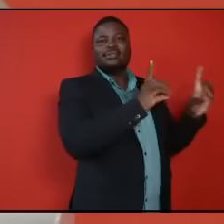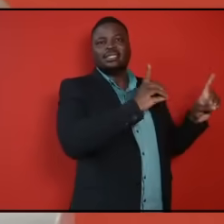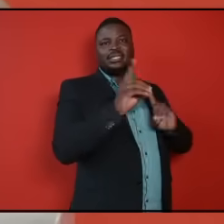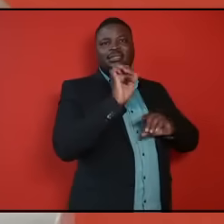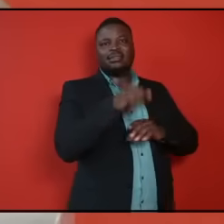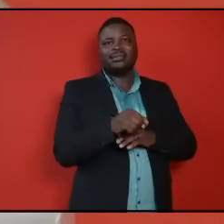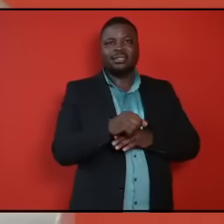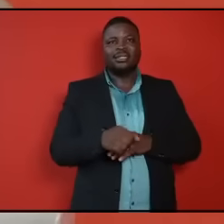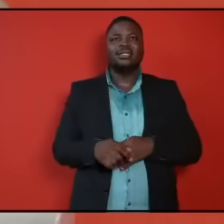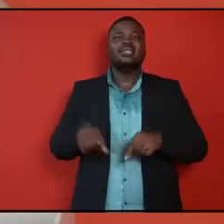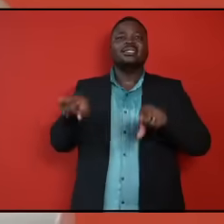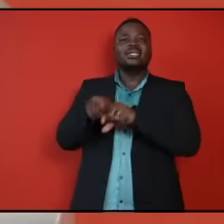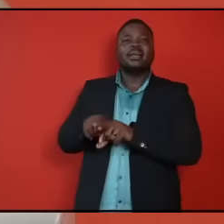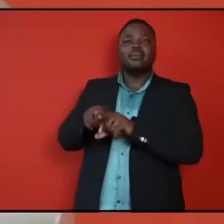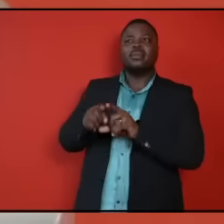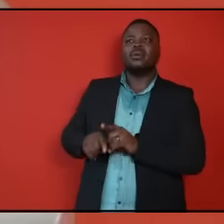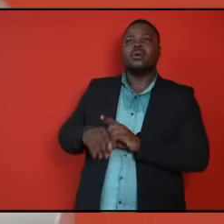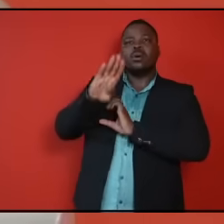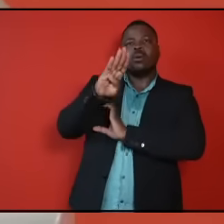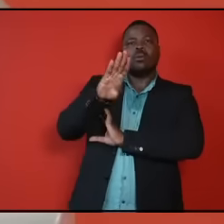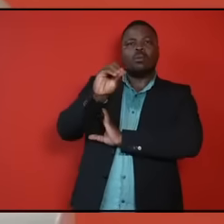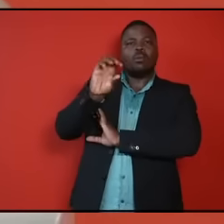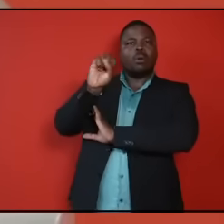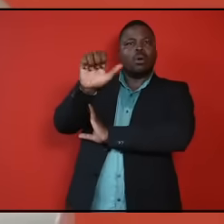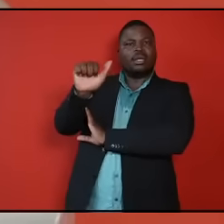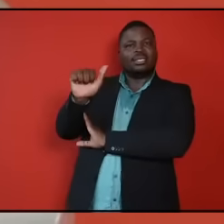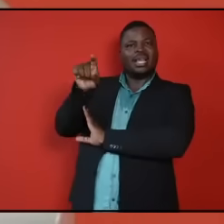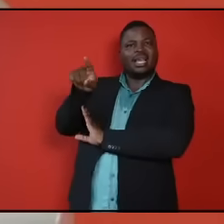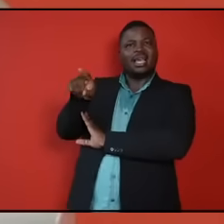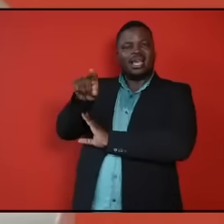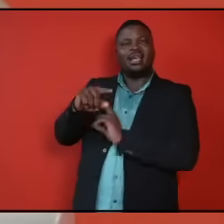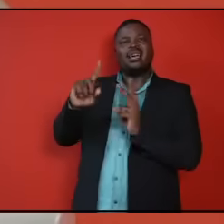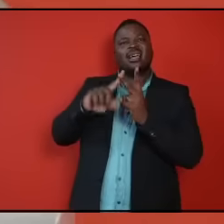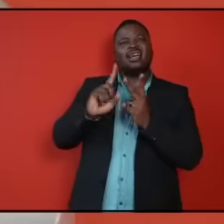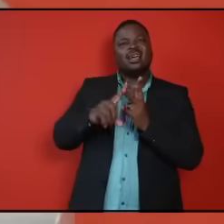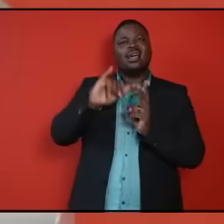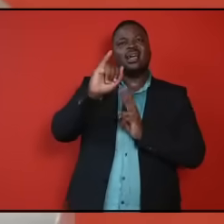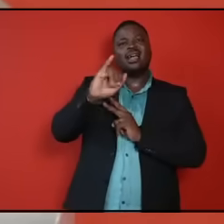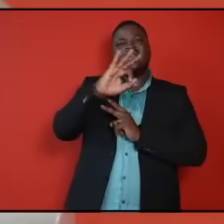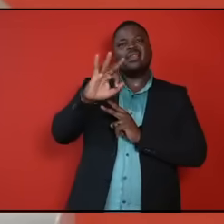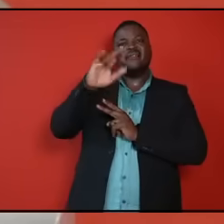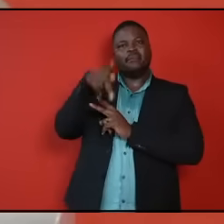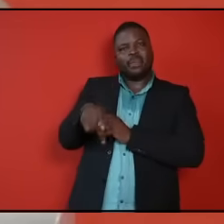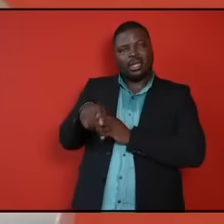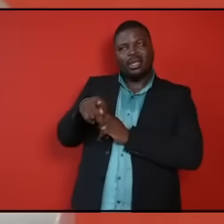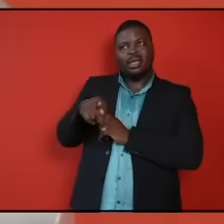Bosa? Bosa is an MEC. Bosa IFP. Bosa IFP,